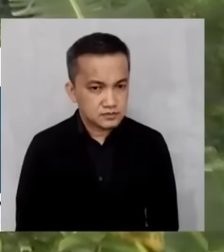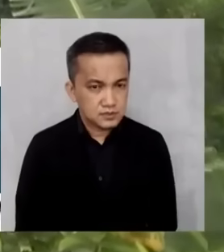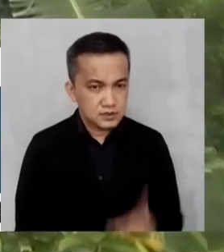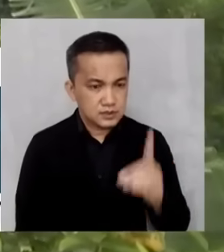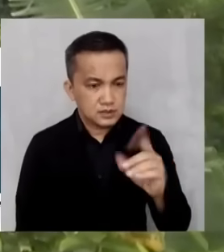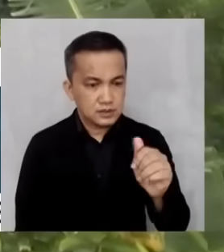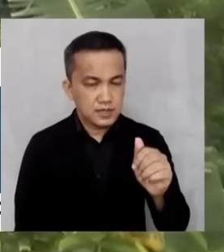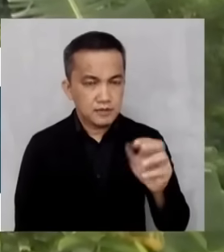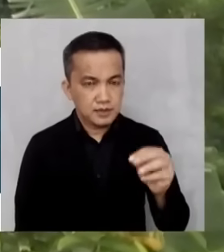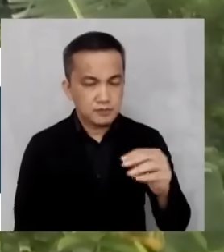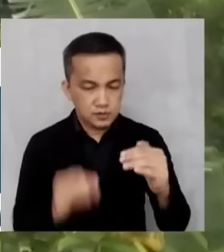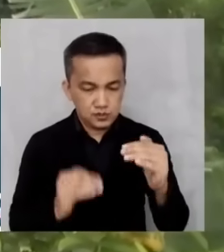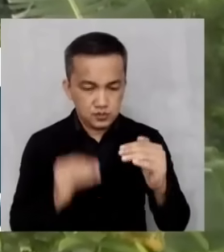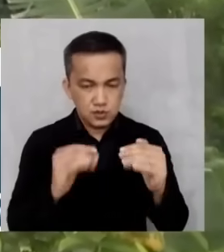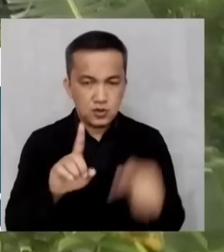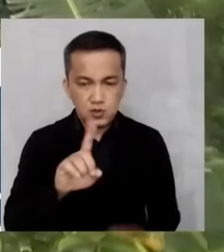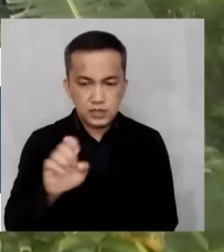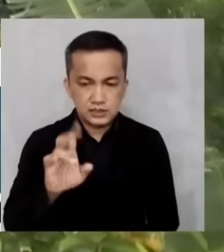178.03.